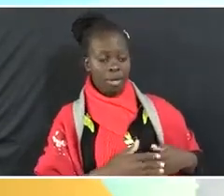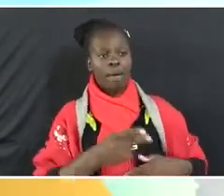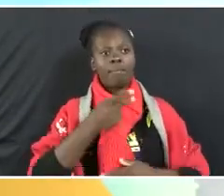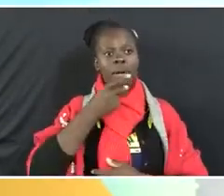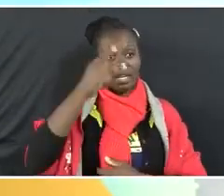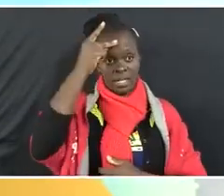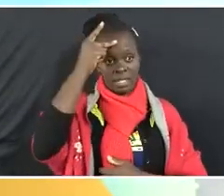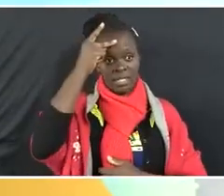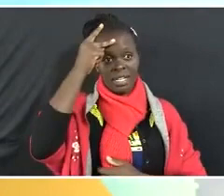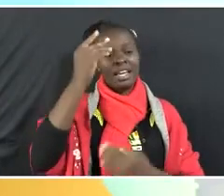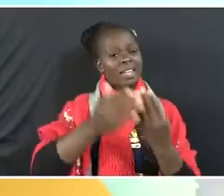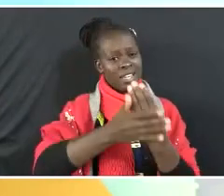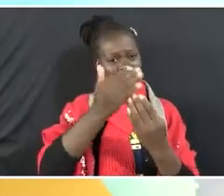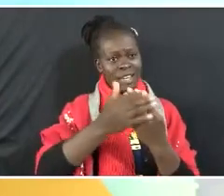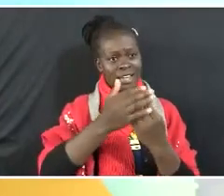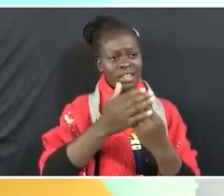care.